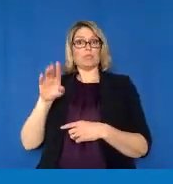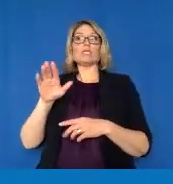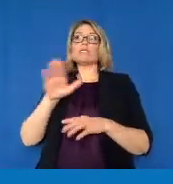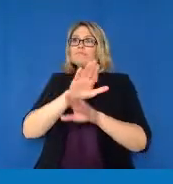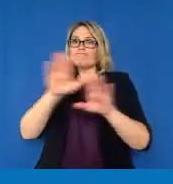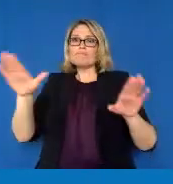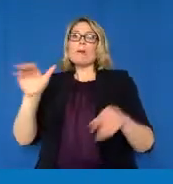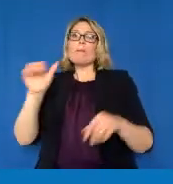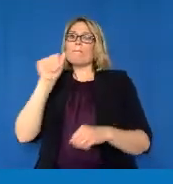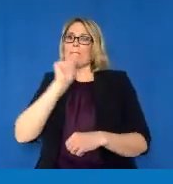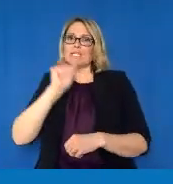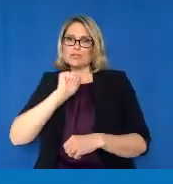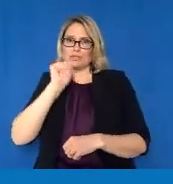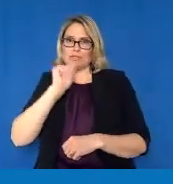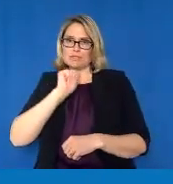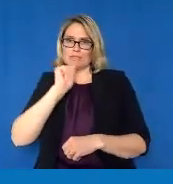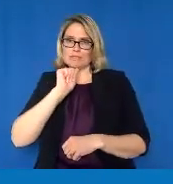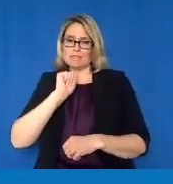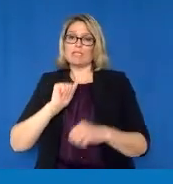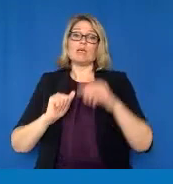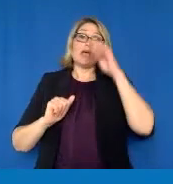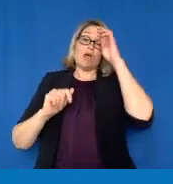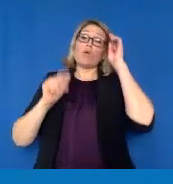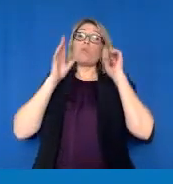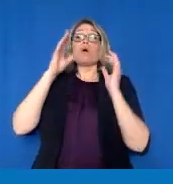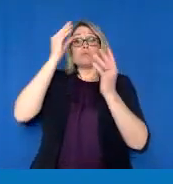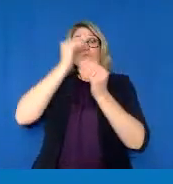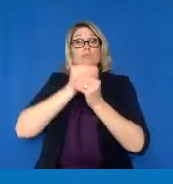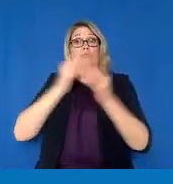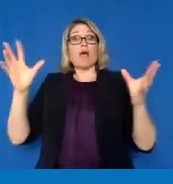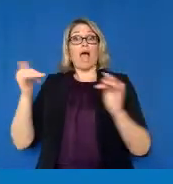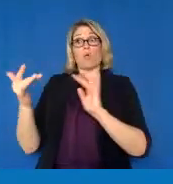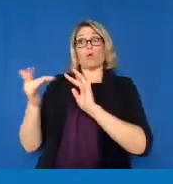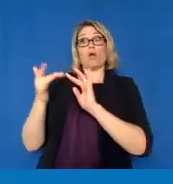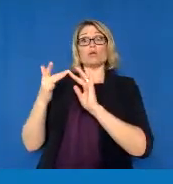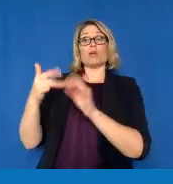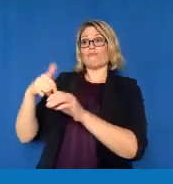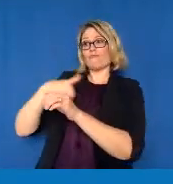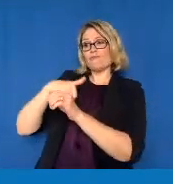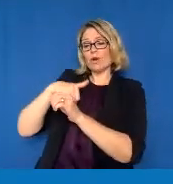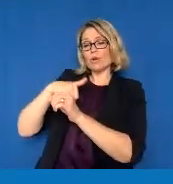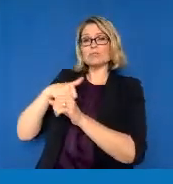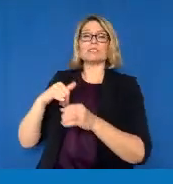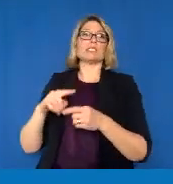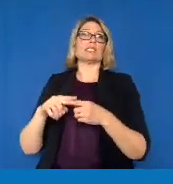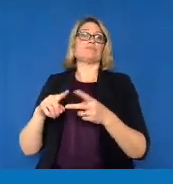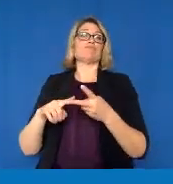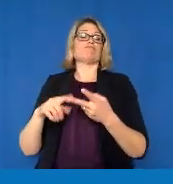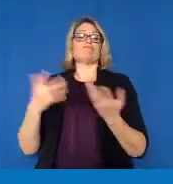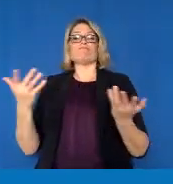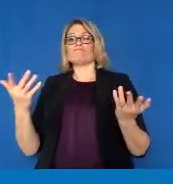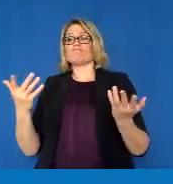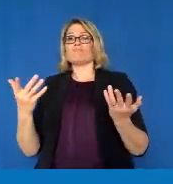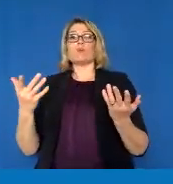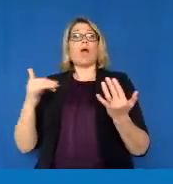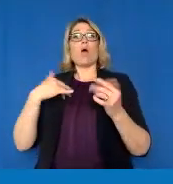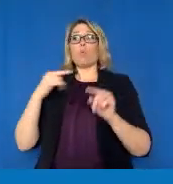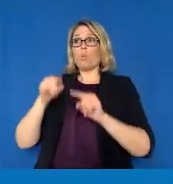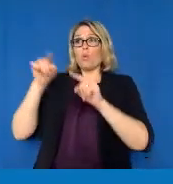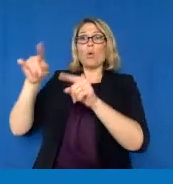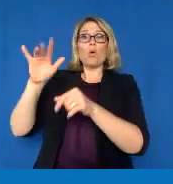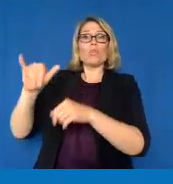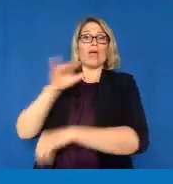And when you do get the information on how to contact a pharmacist or how to get to the place where you